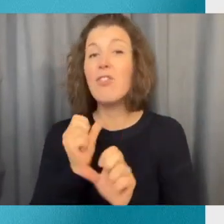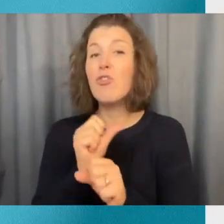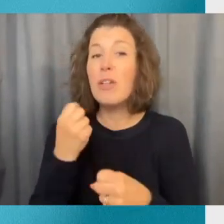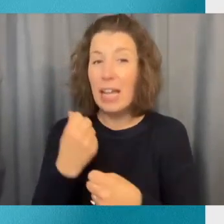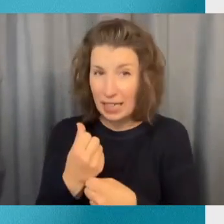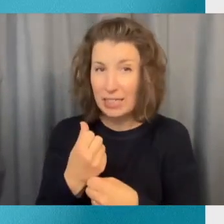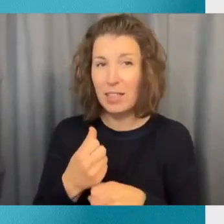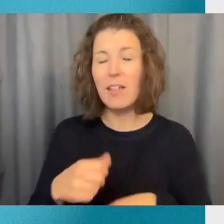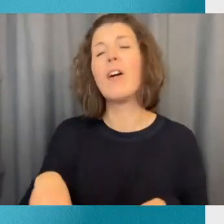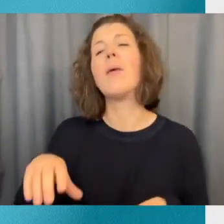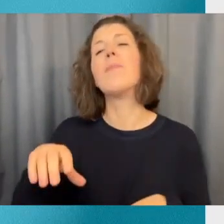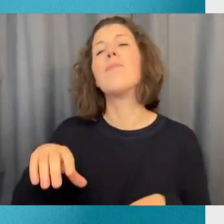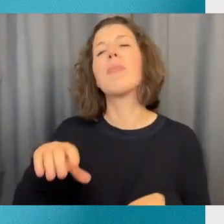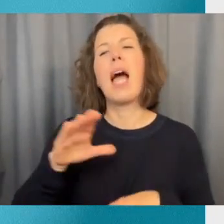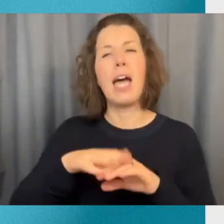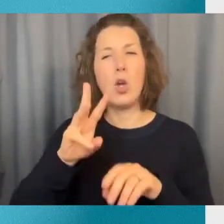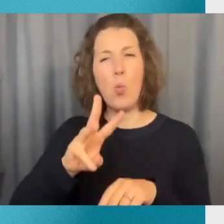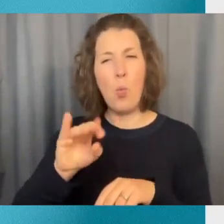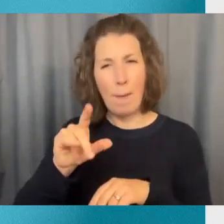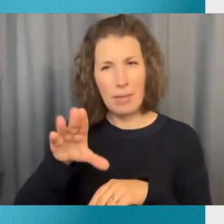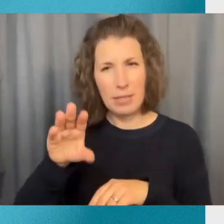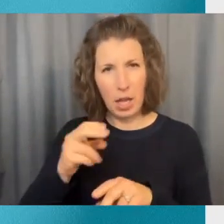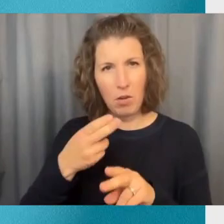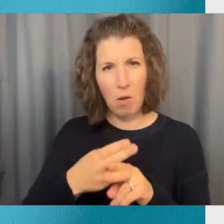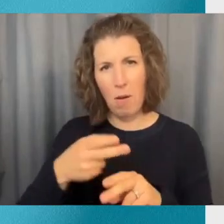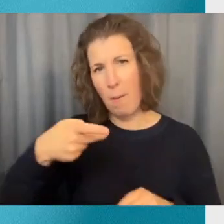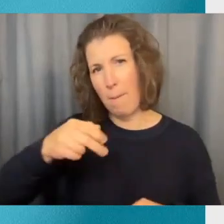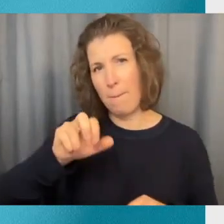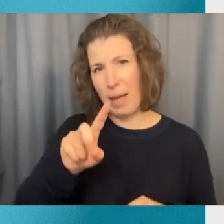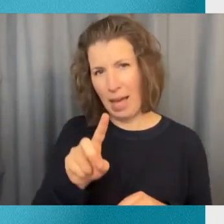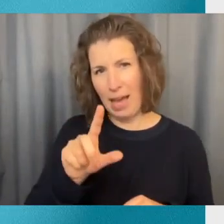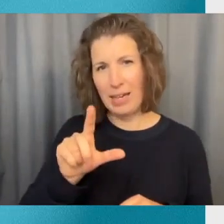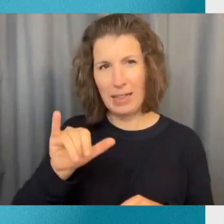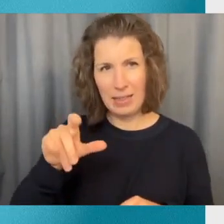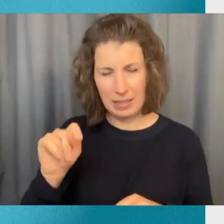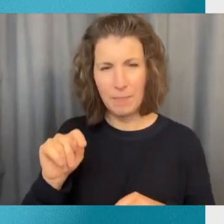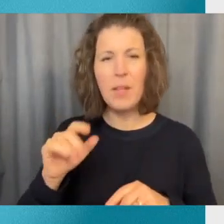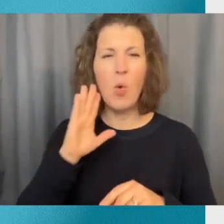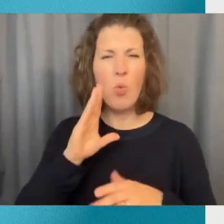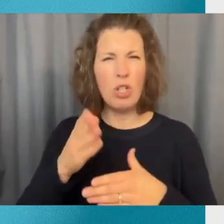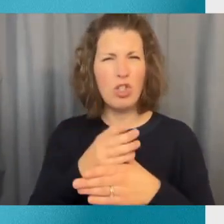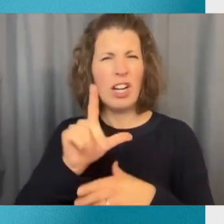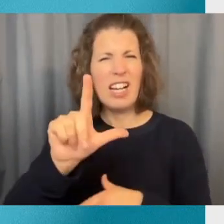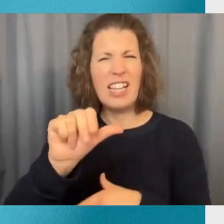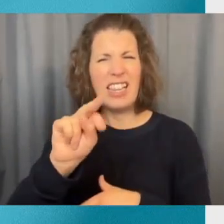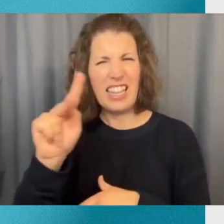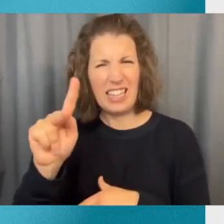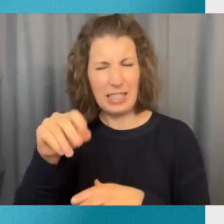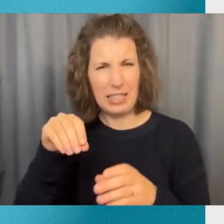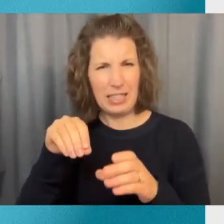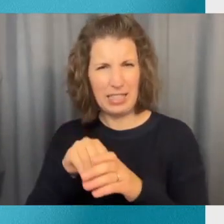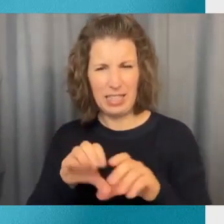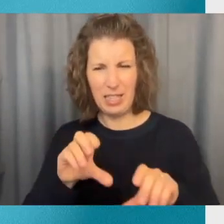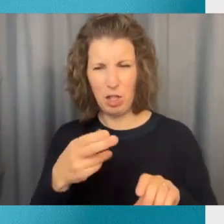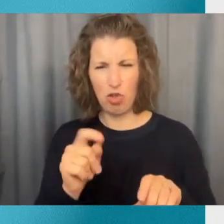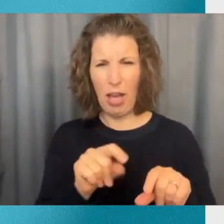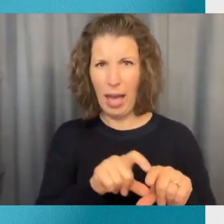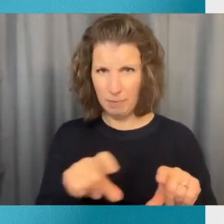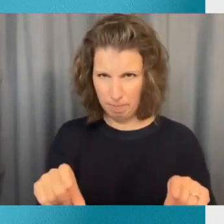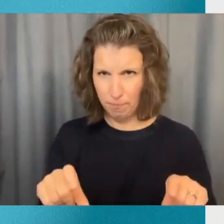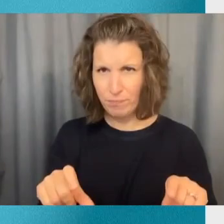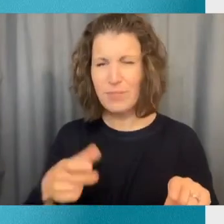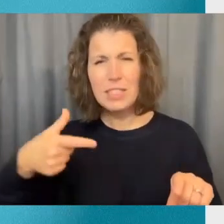Padlet. And I'm going to share the link in the chat, and I'll share it now and later. And there's also, I'll share in a minute, a QR